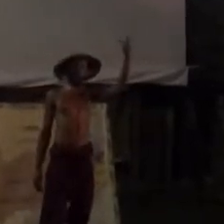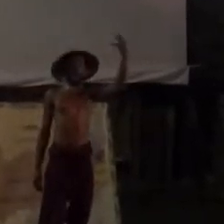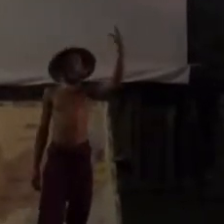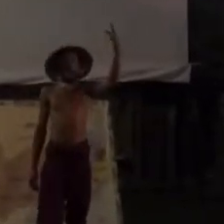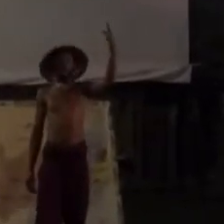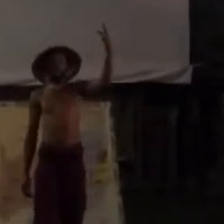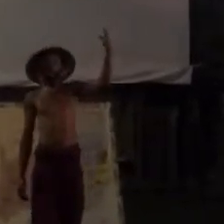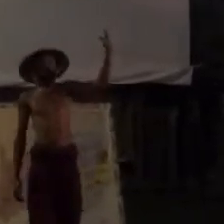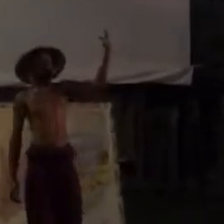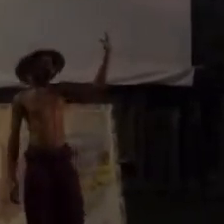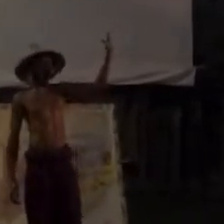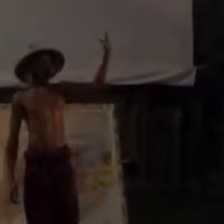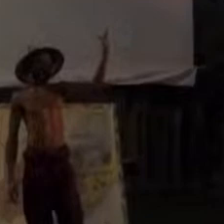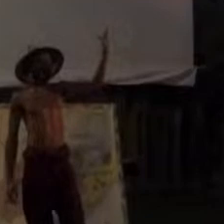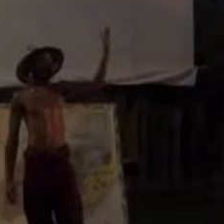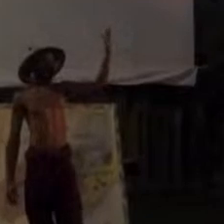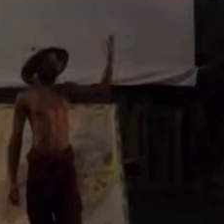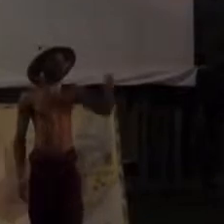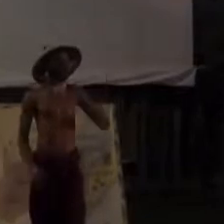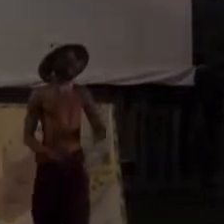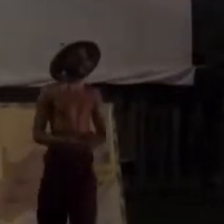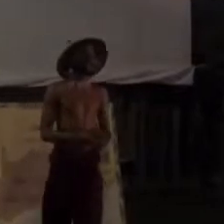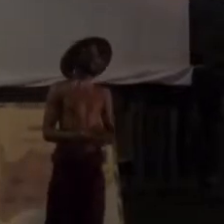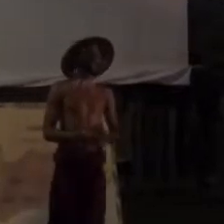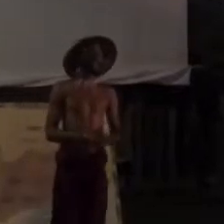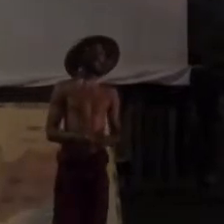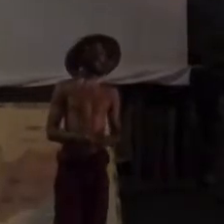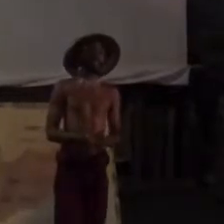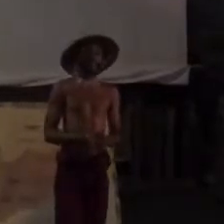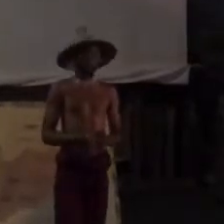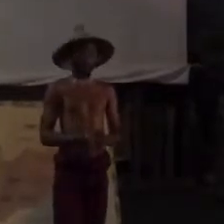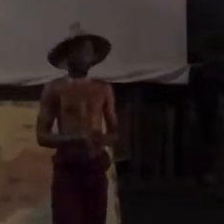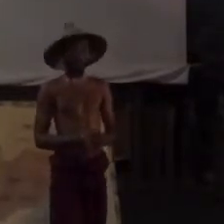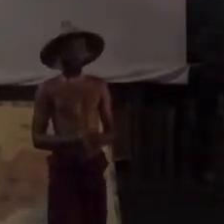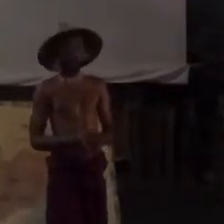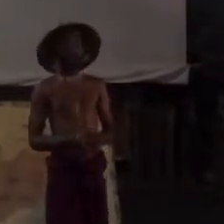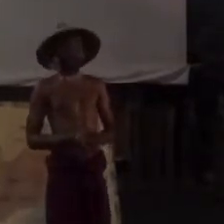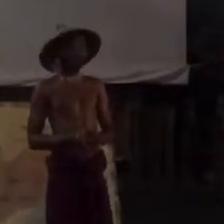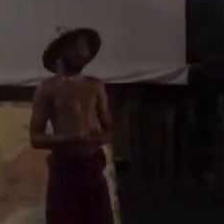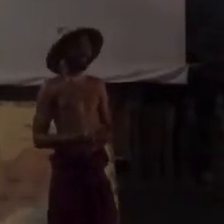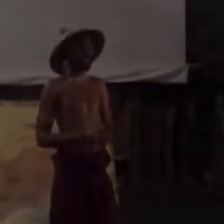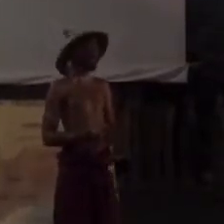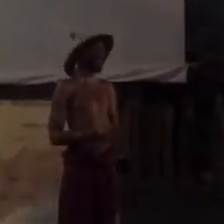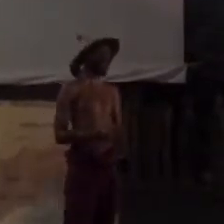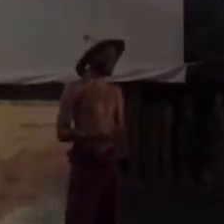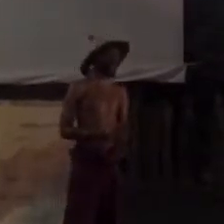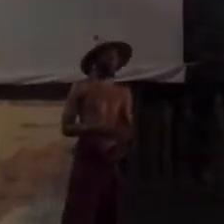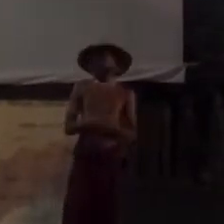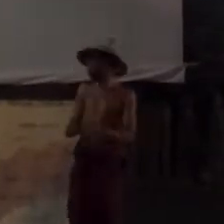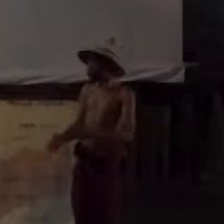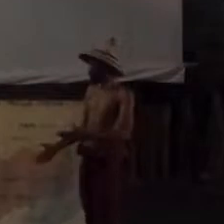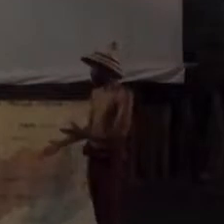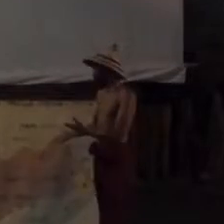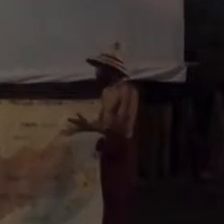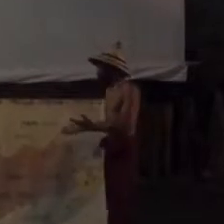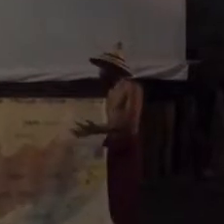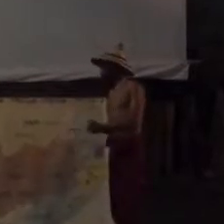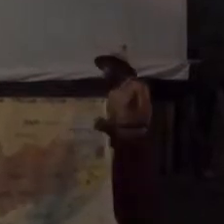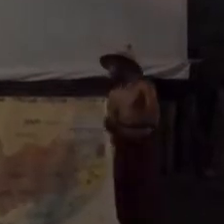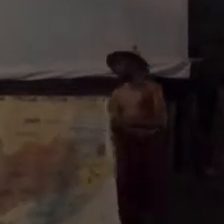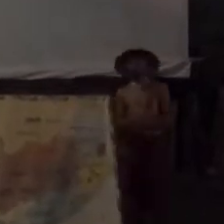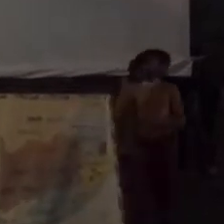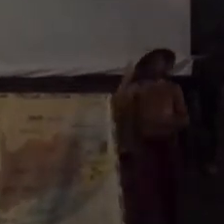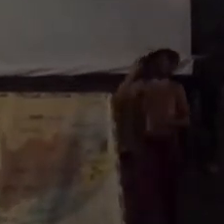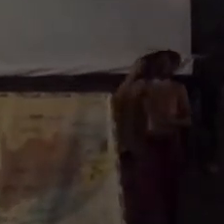Basotho, Amakhosa, and the last one, the Beni people. So now, ladies and gentlemen, I'm going to use this South